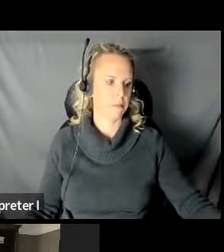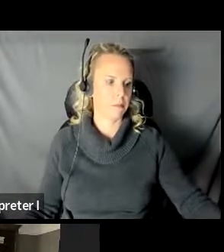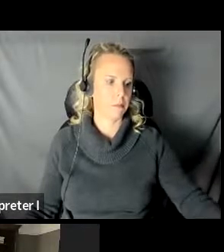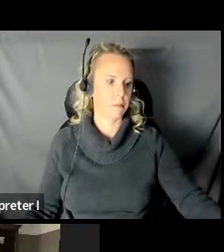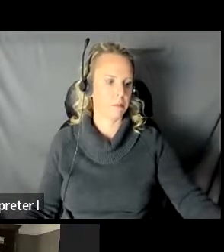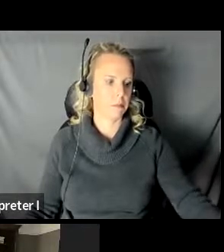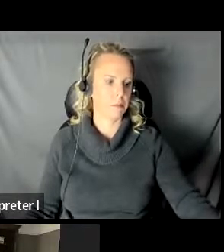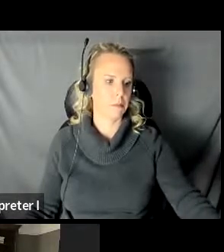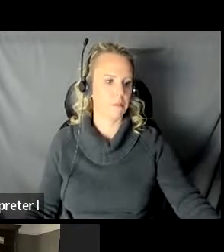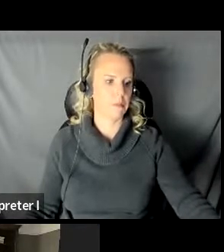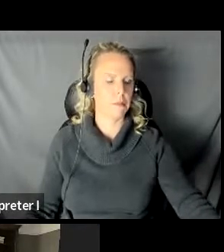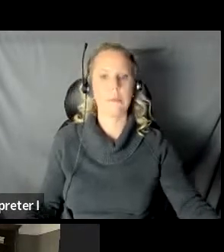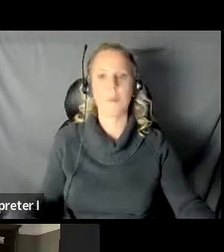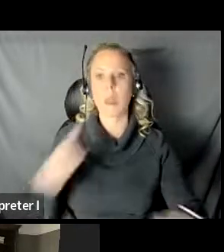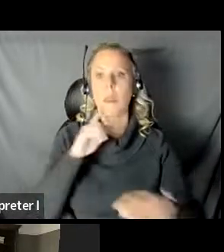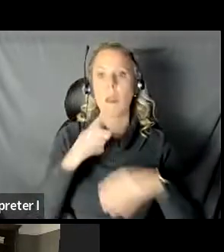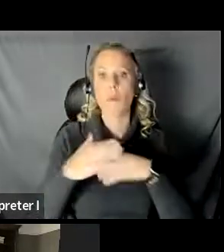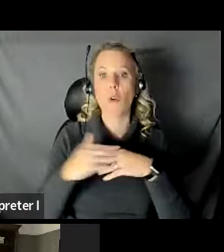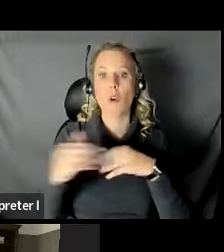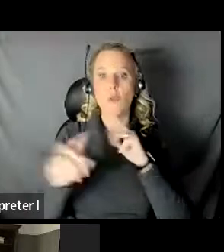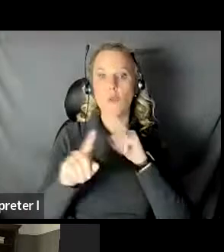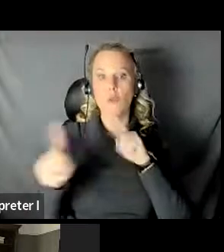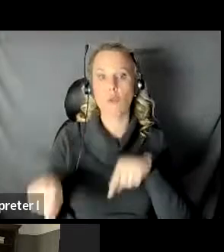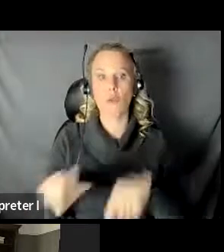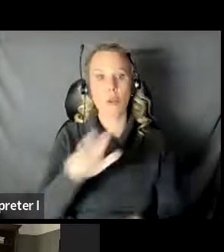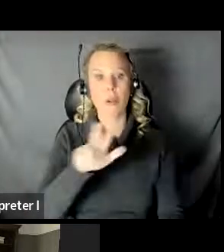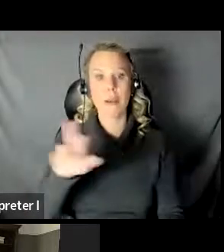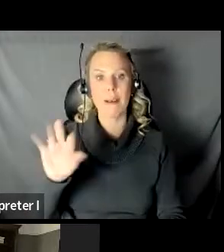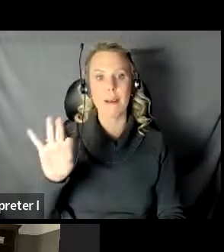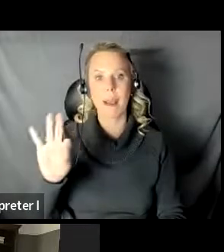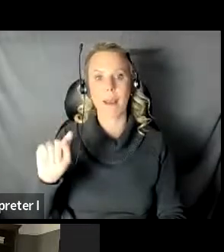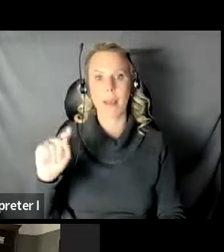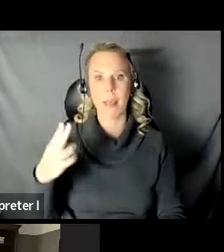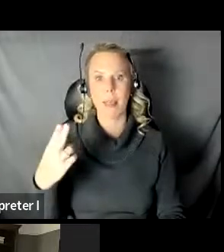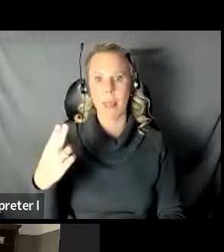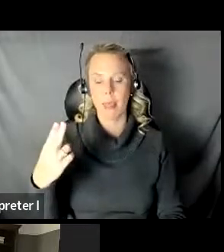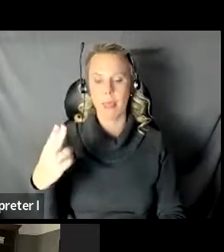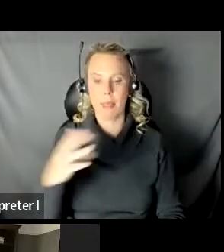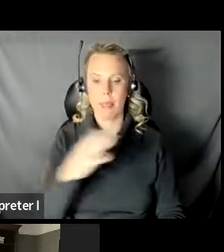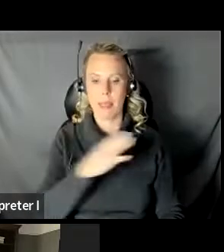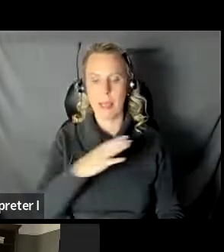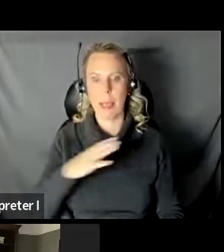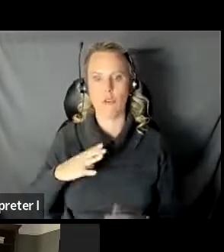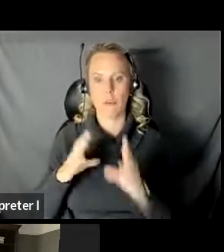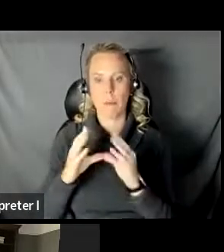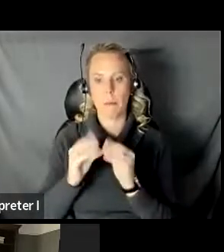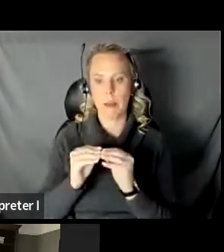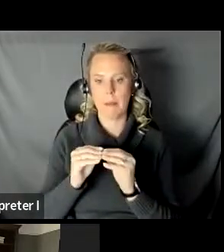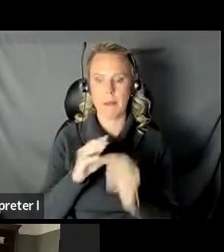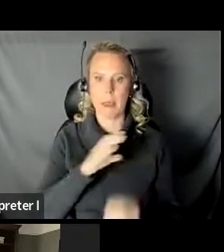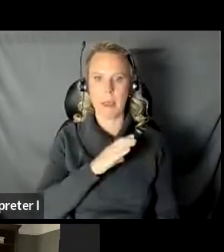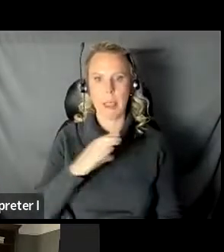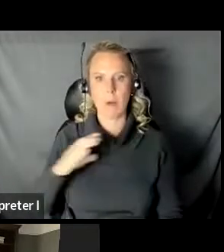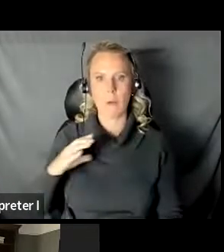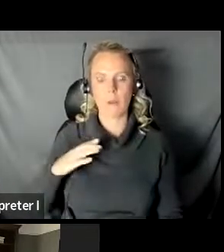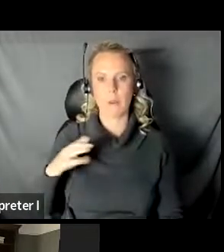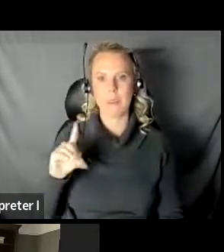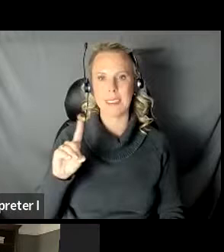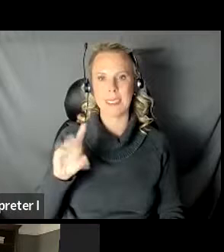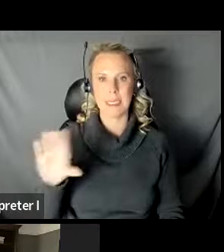I'm calling to order this meeting. This is the 39th legislative meeting of Council Period 24 of the Council of the District of